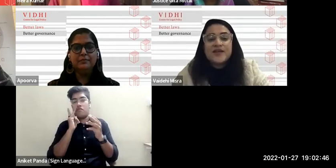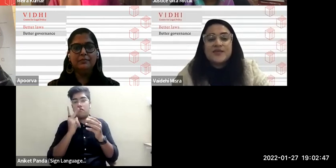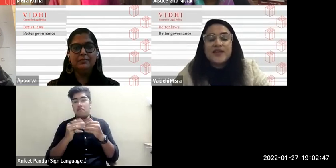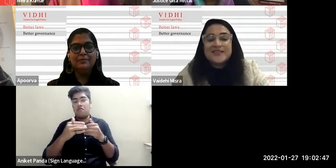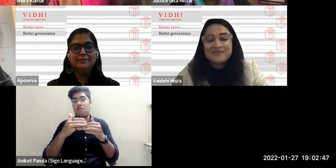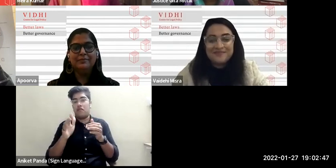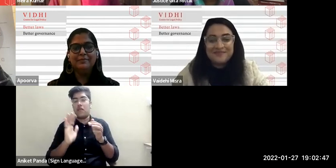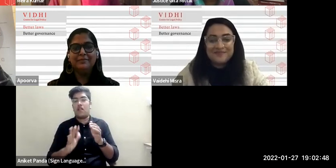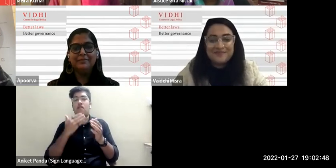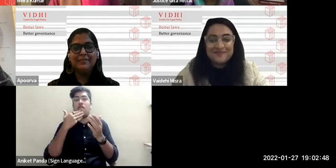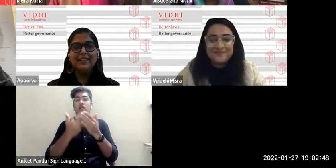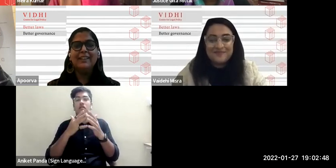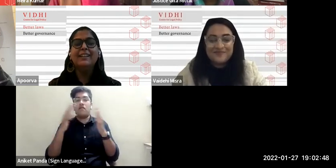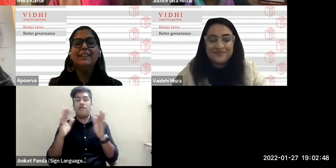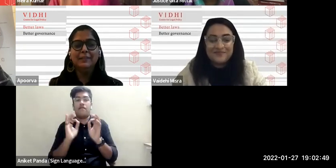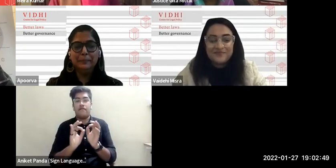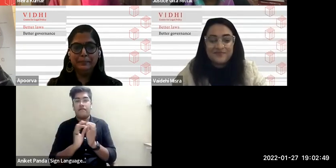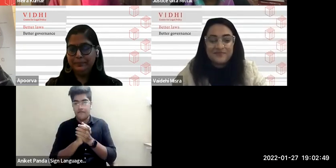matters. So thanks.